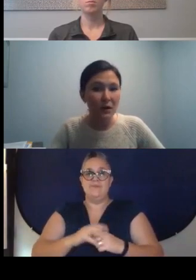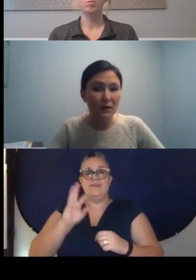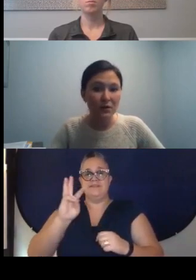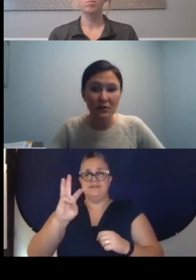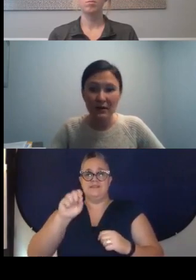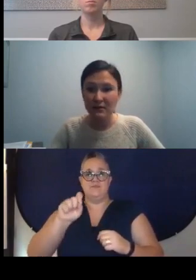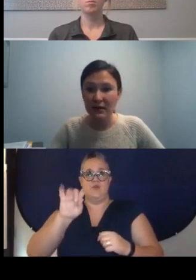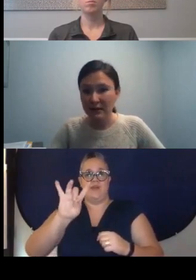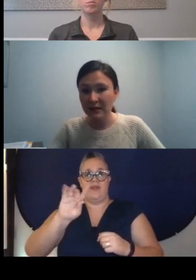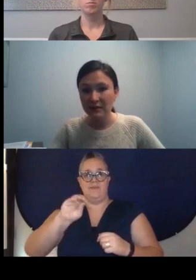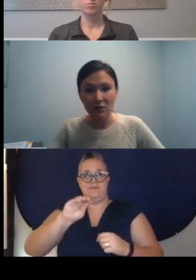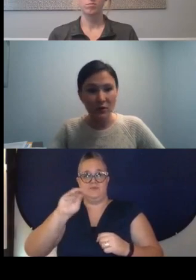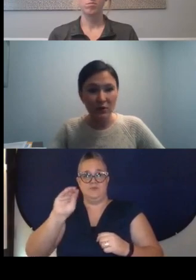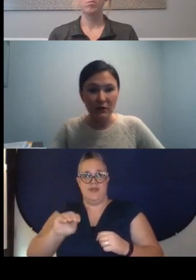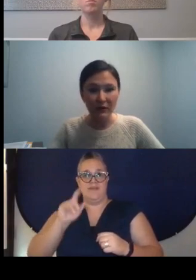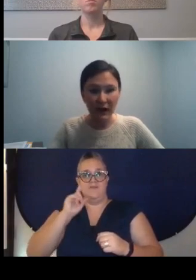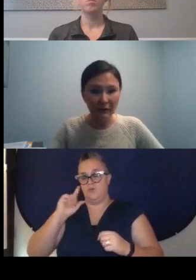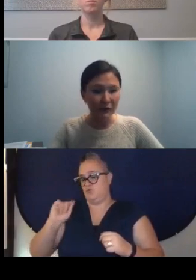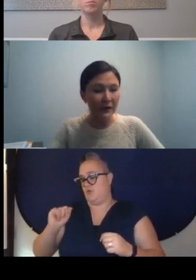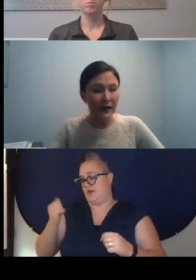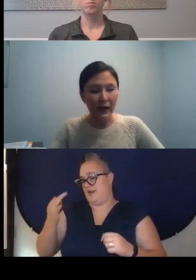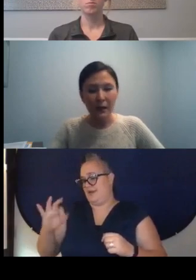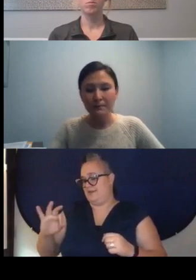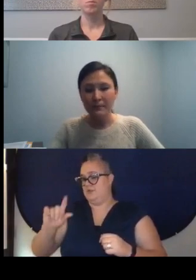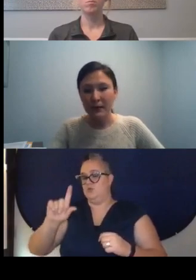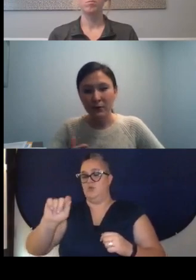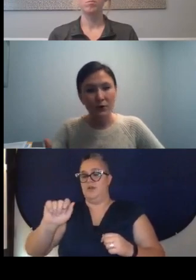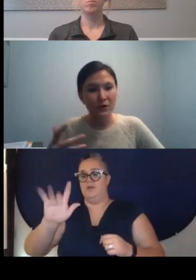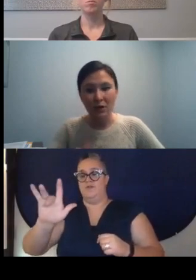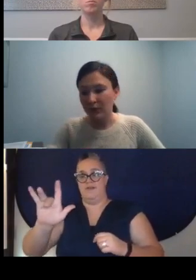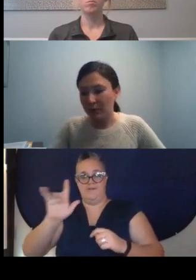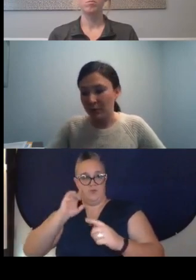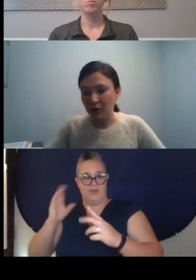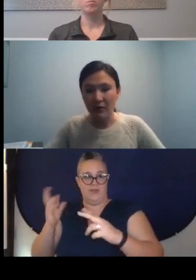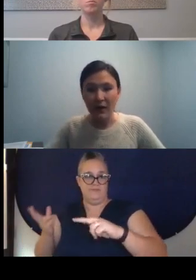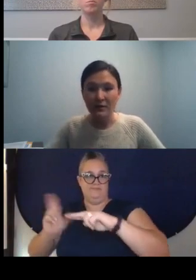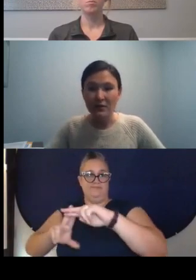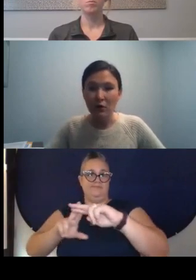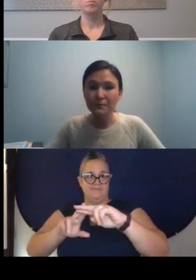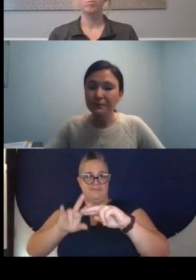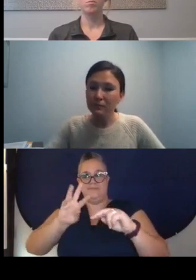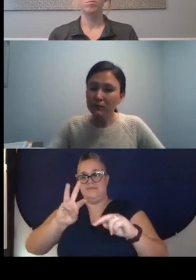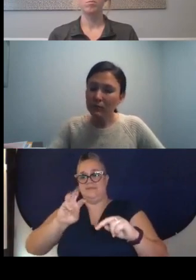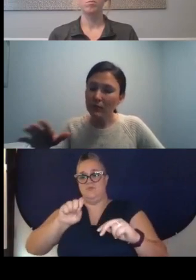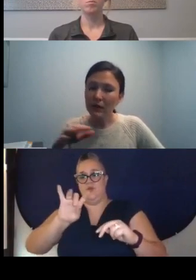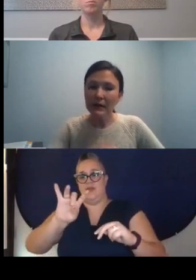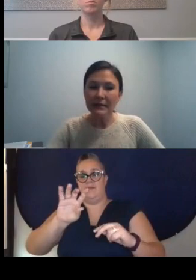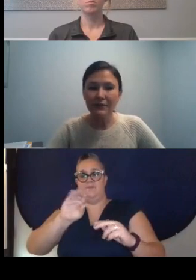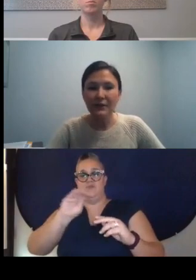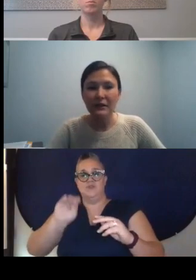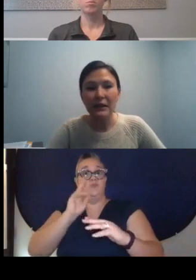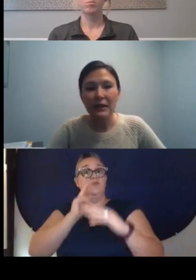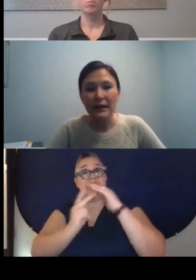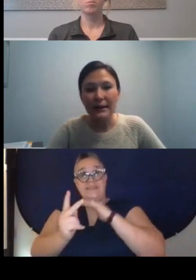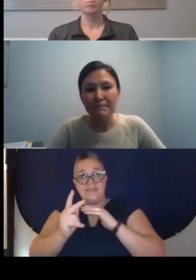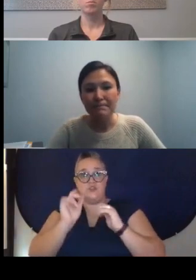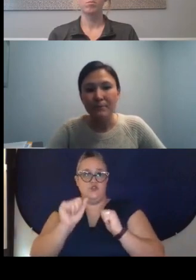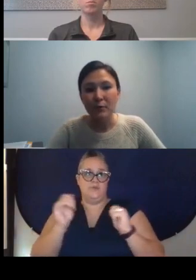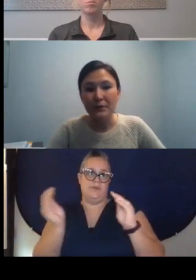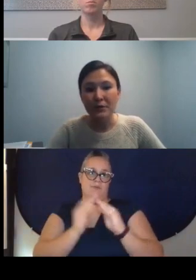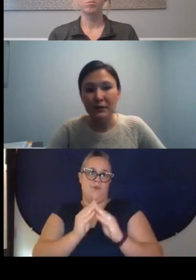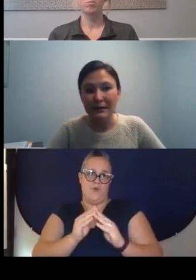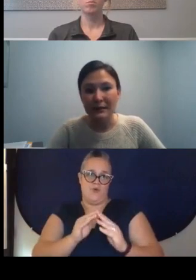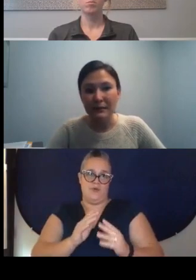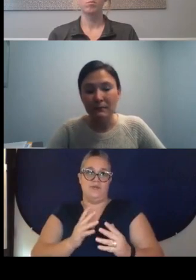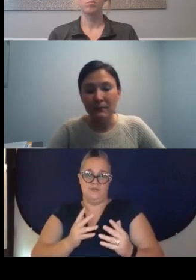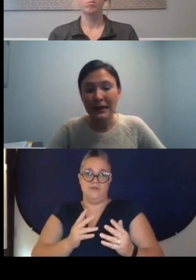6.8% between 2019 to 2025, and who knows, it could even be more than that. So definitely